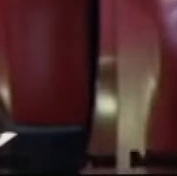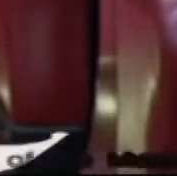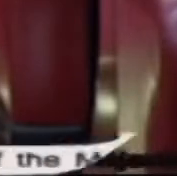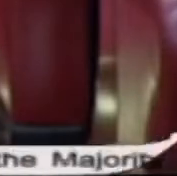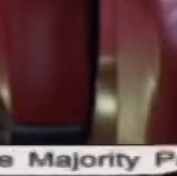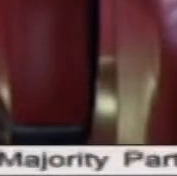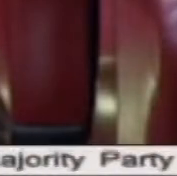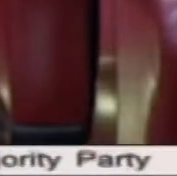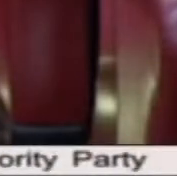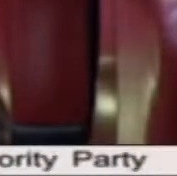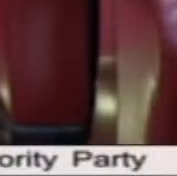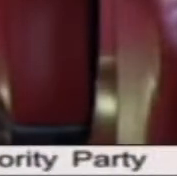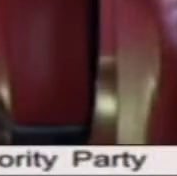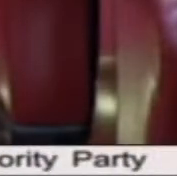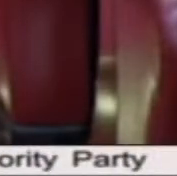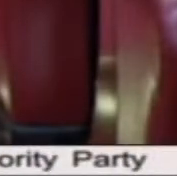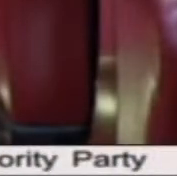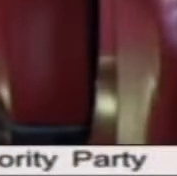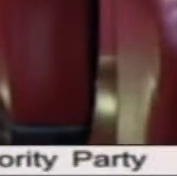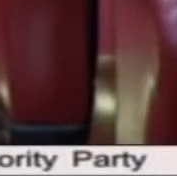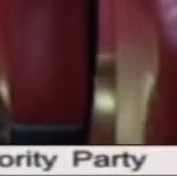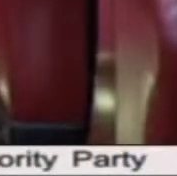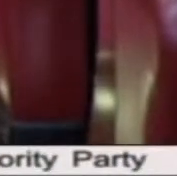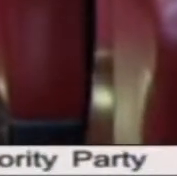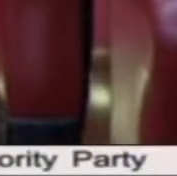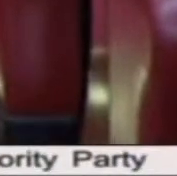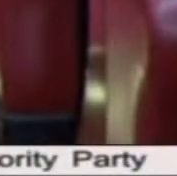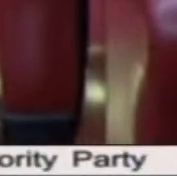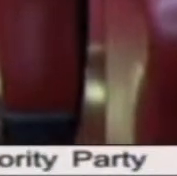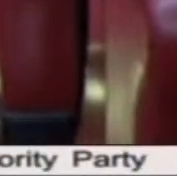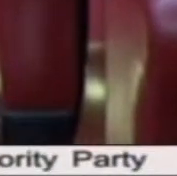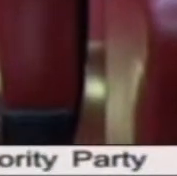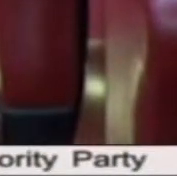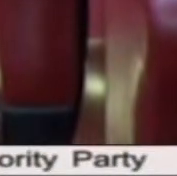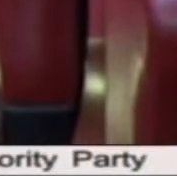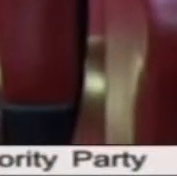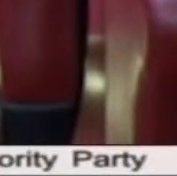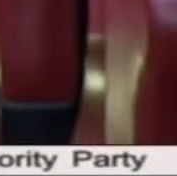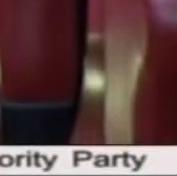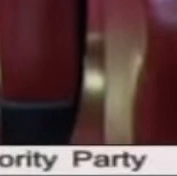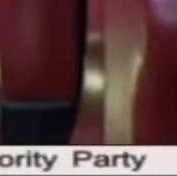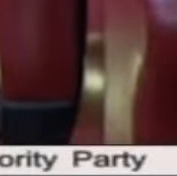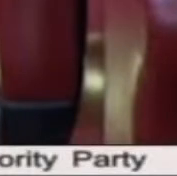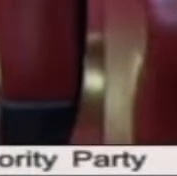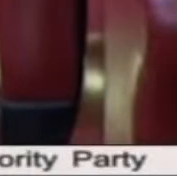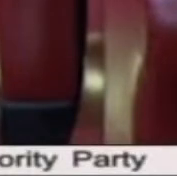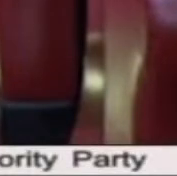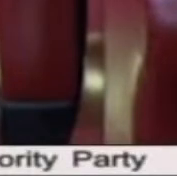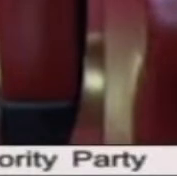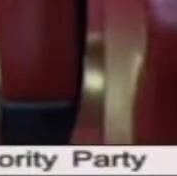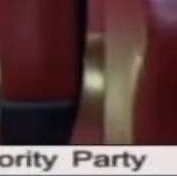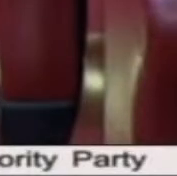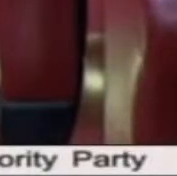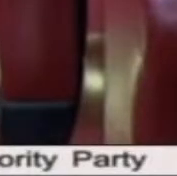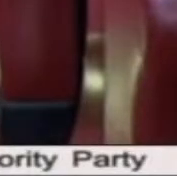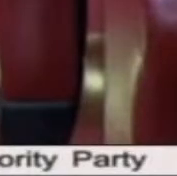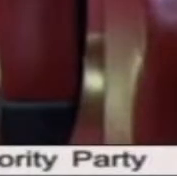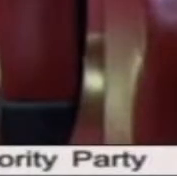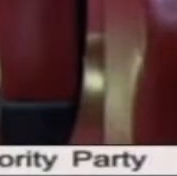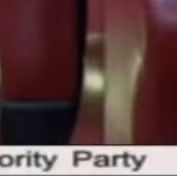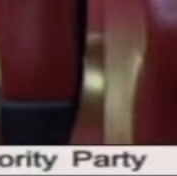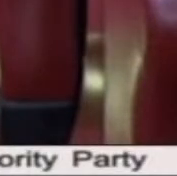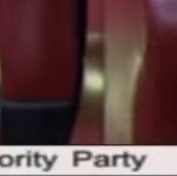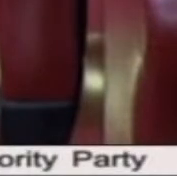together, the 10 we served together, and then he continued to serve when I was out. I joined this parliament with